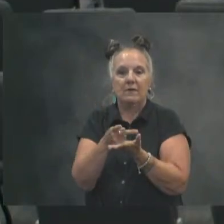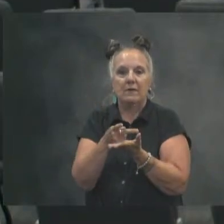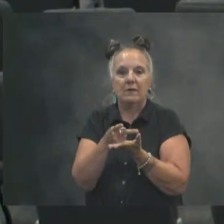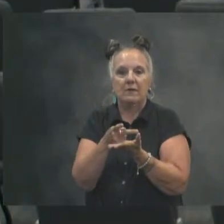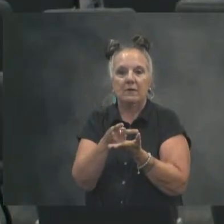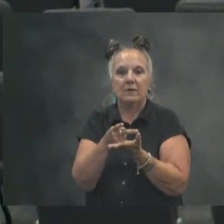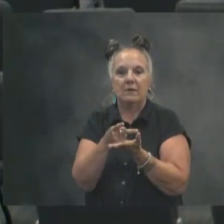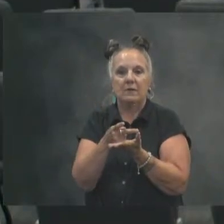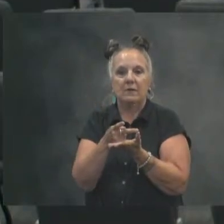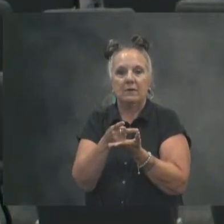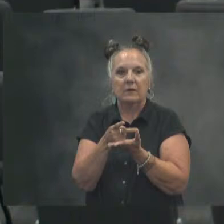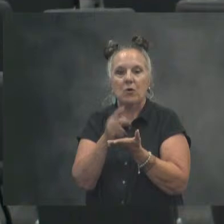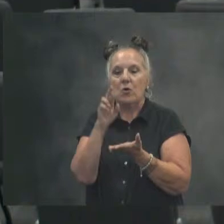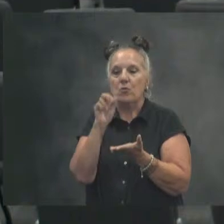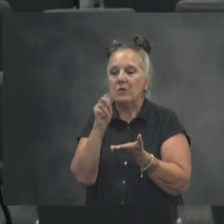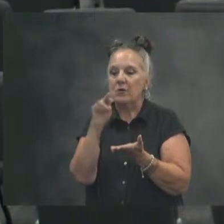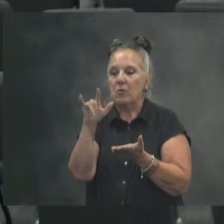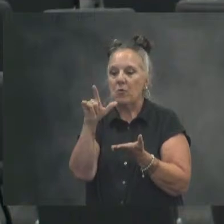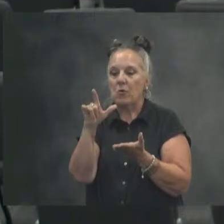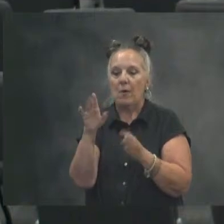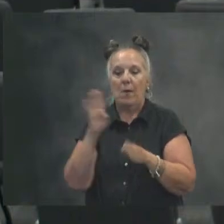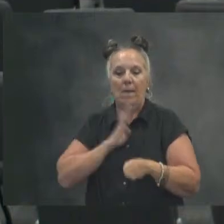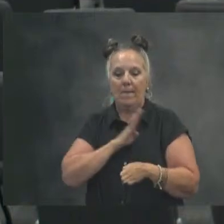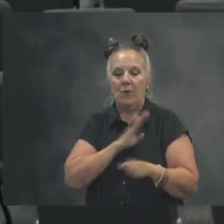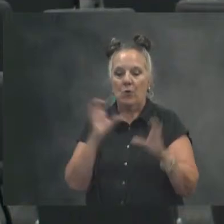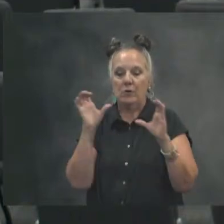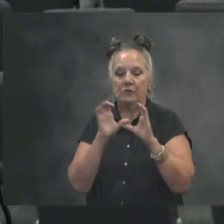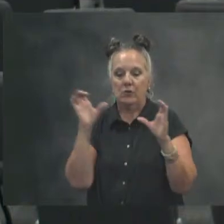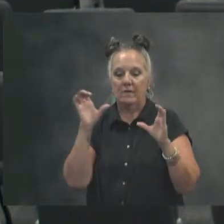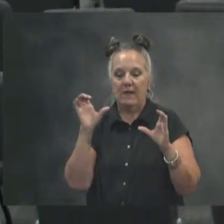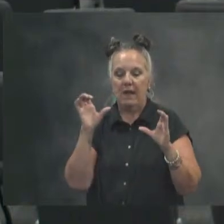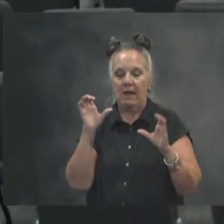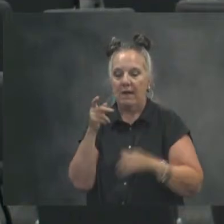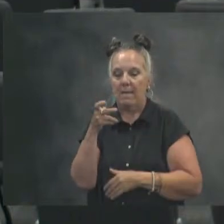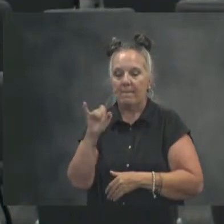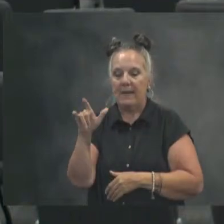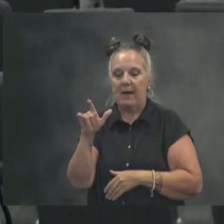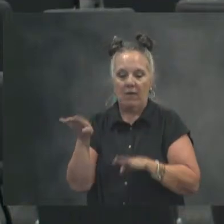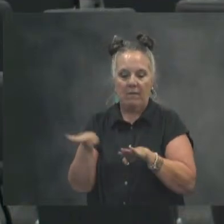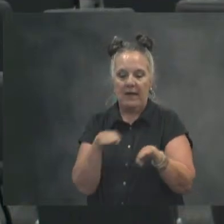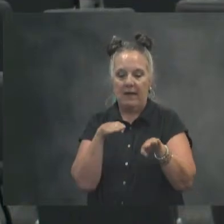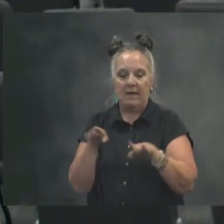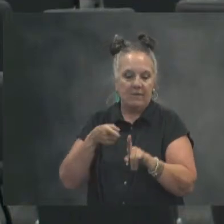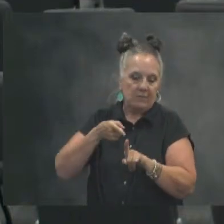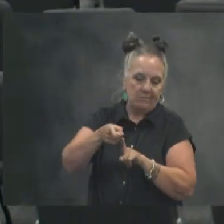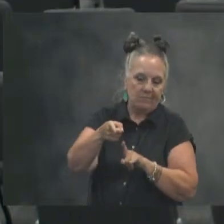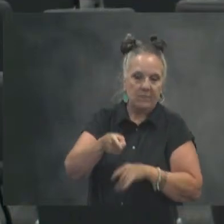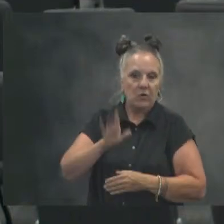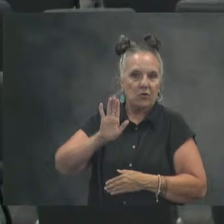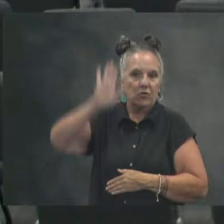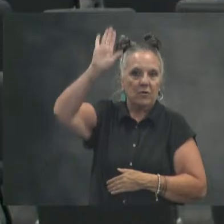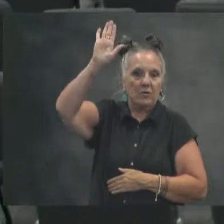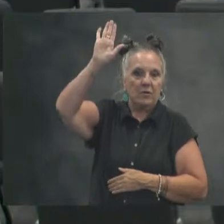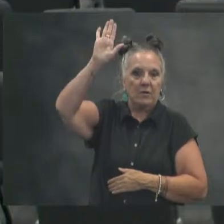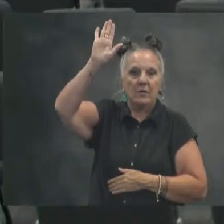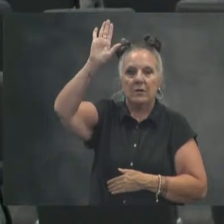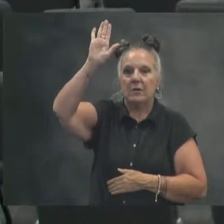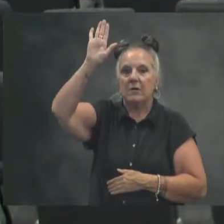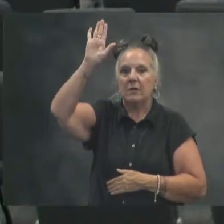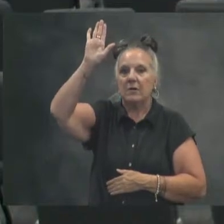the renewal of the board-certified behavior analyst. All those in favor, please raise your hand.